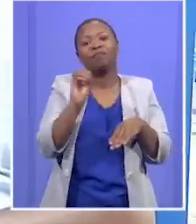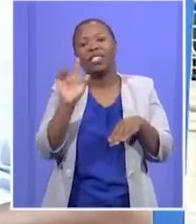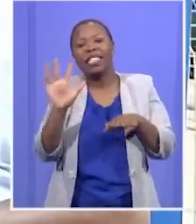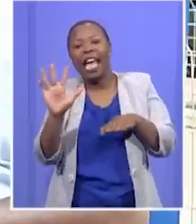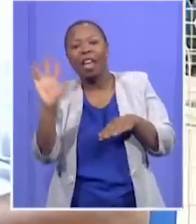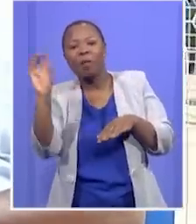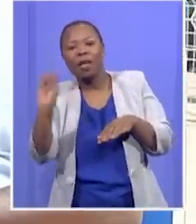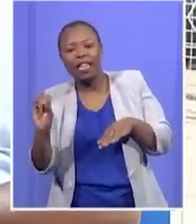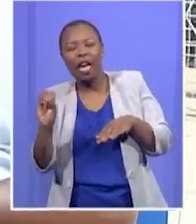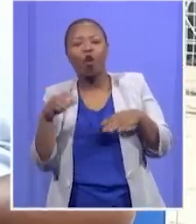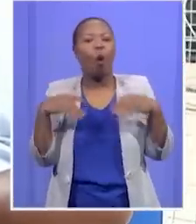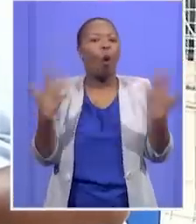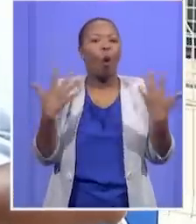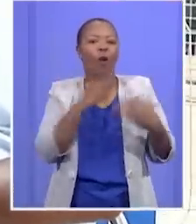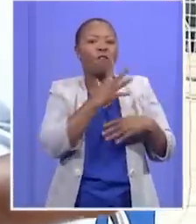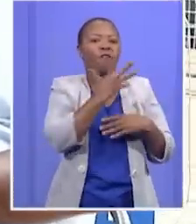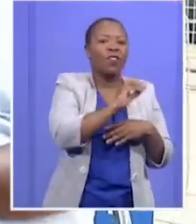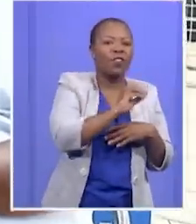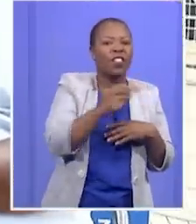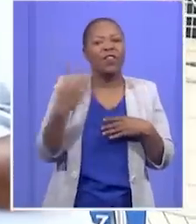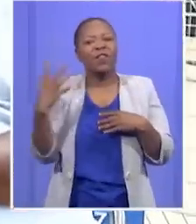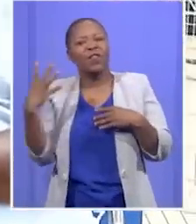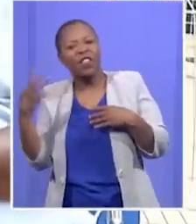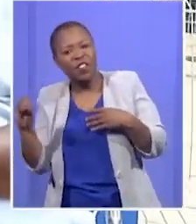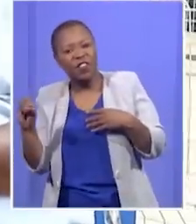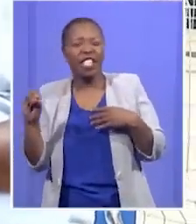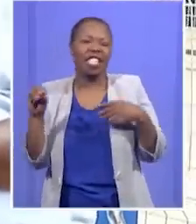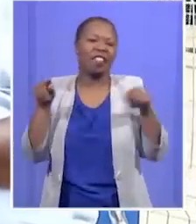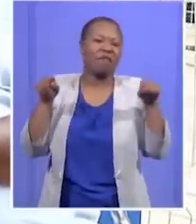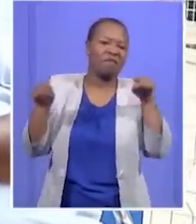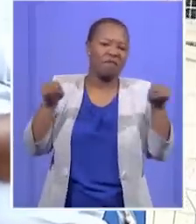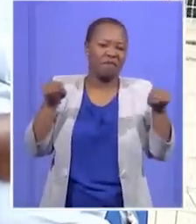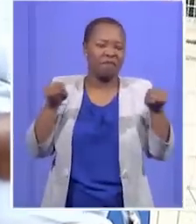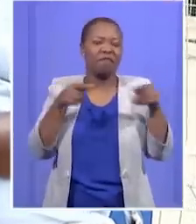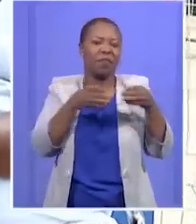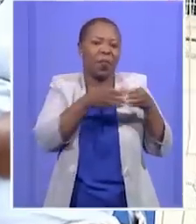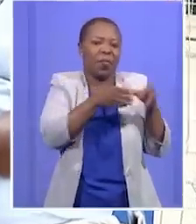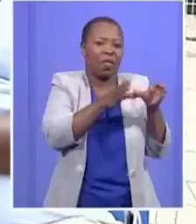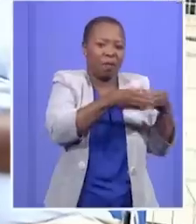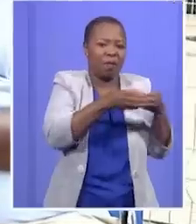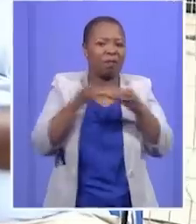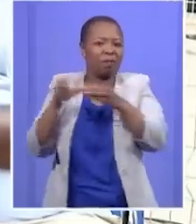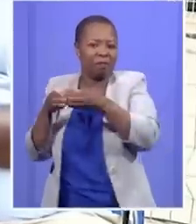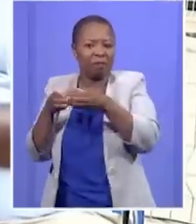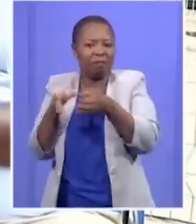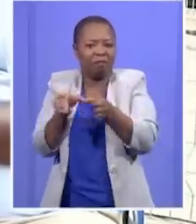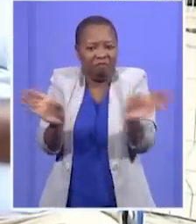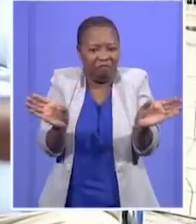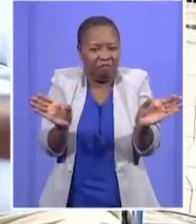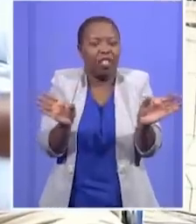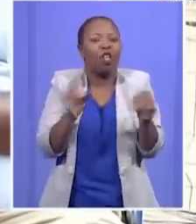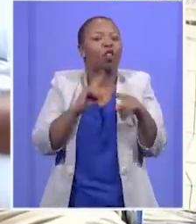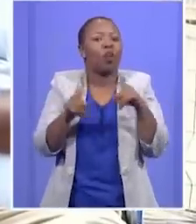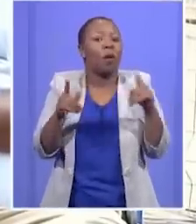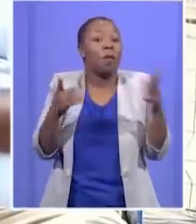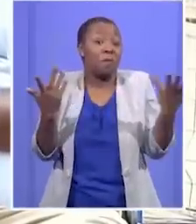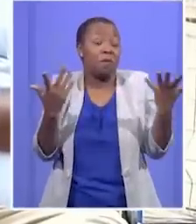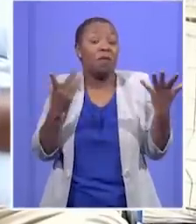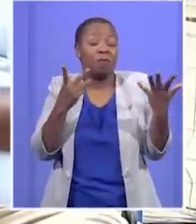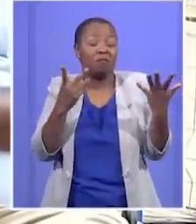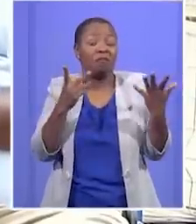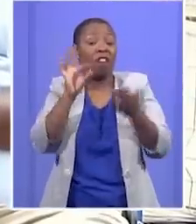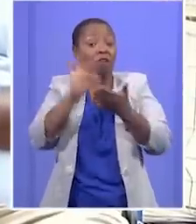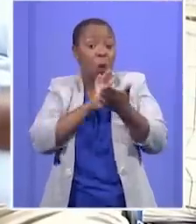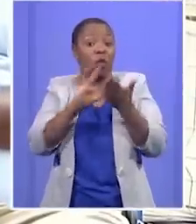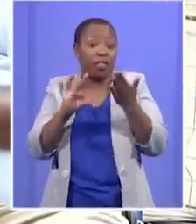all of those. Every vote count, and now we wait to see. I'm sure you were monitoring